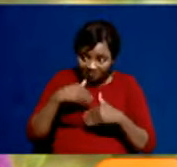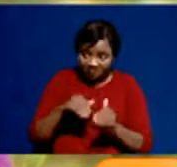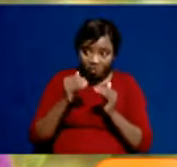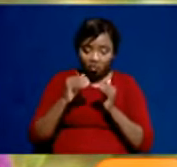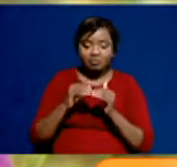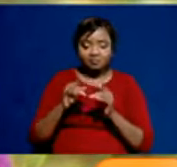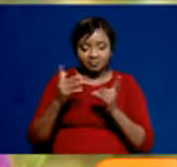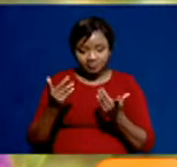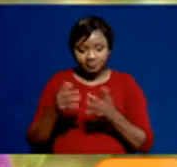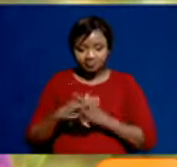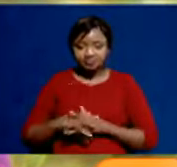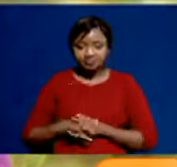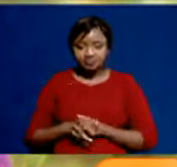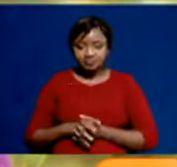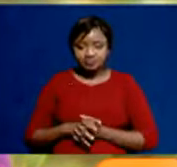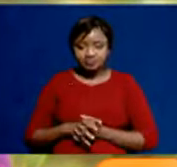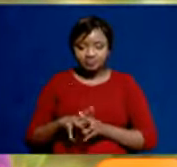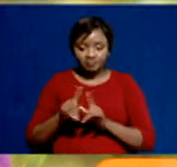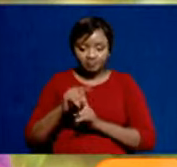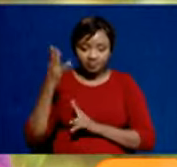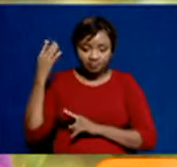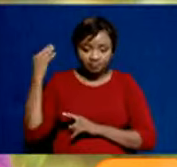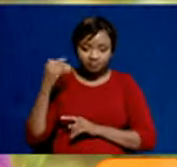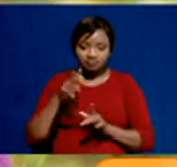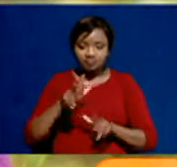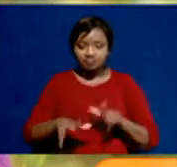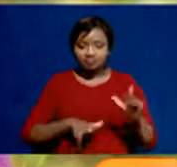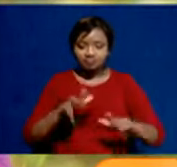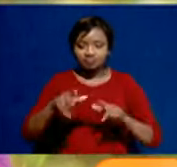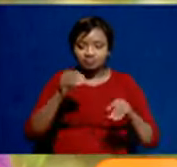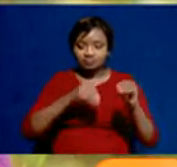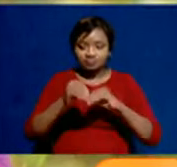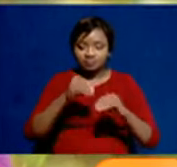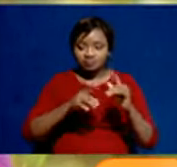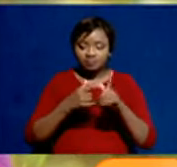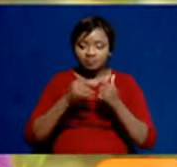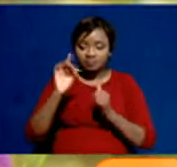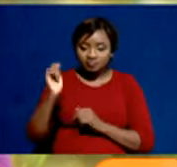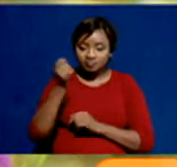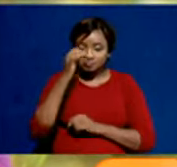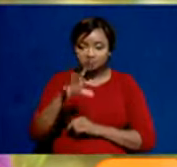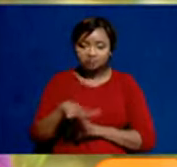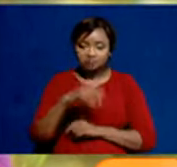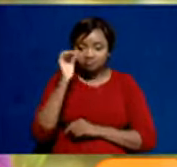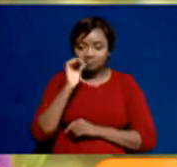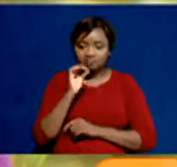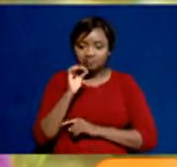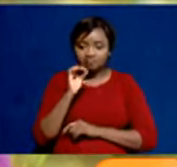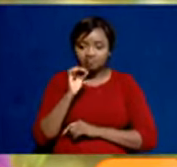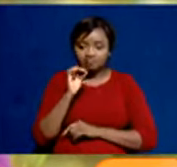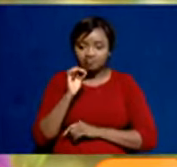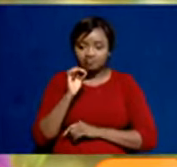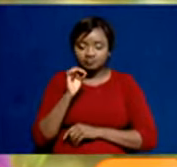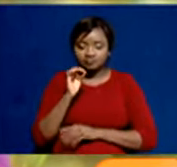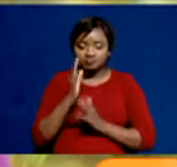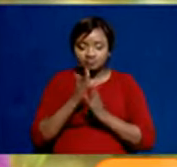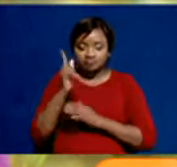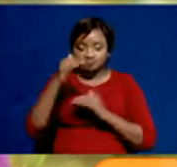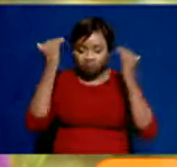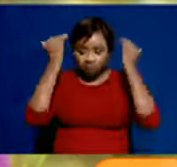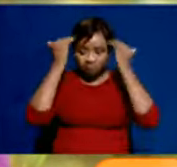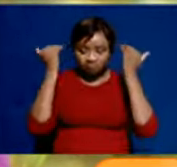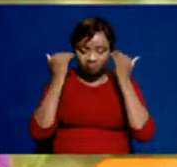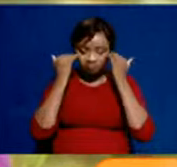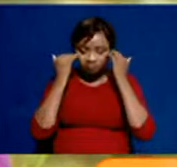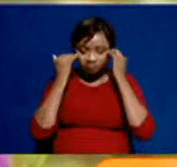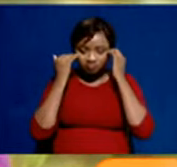in the Kirinyaga gubernatorial case. And Kenya was found through its judicial arm to have failed